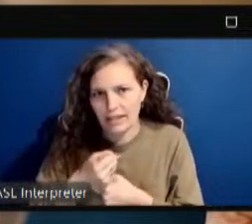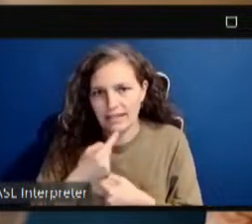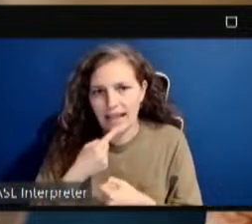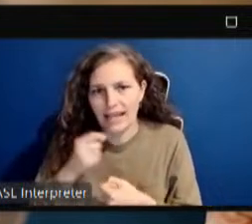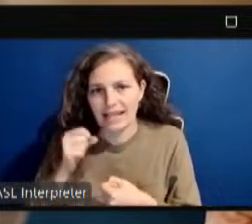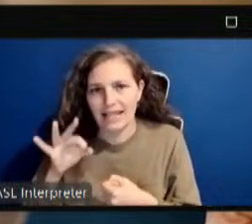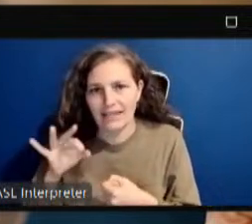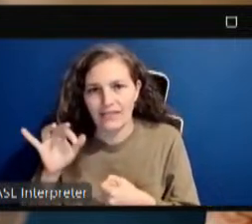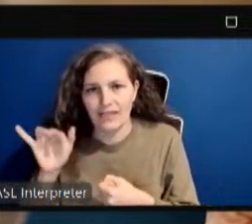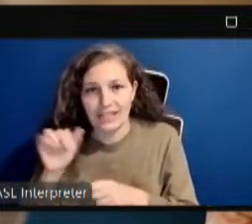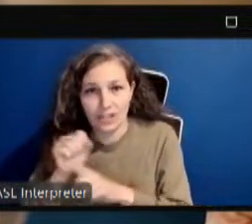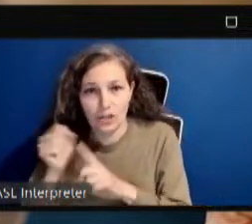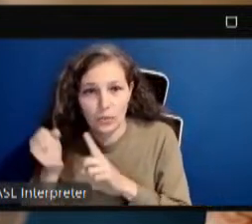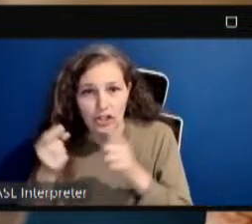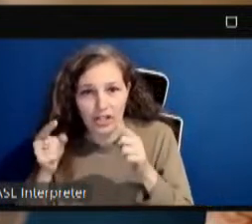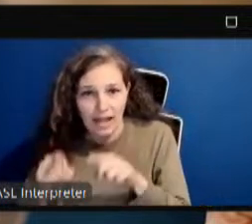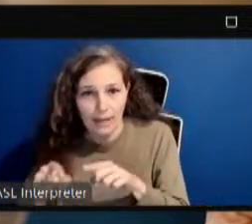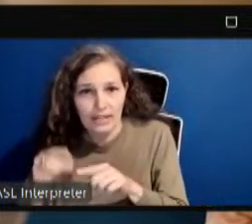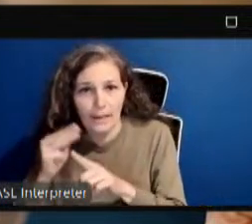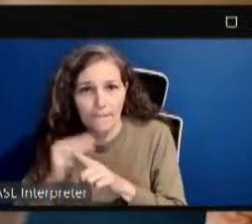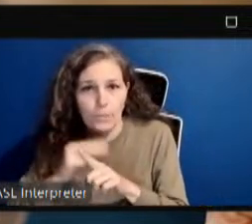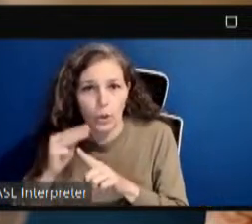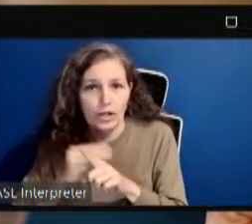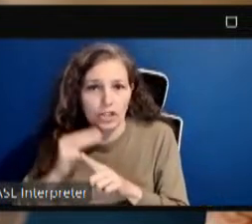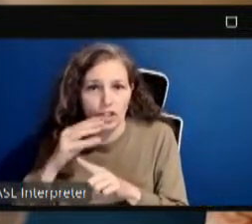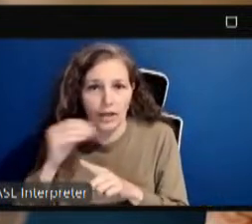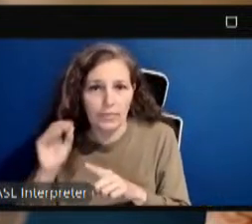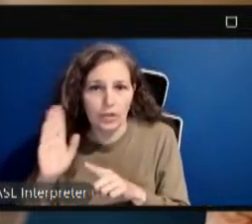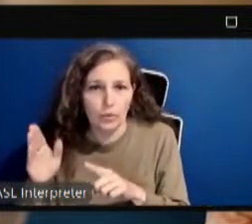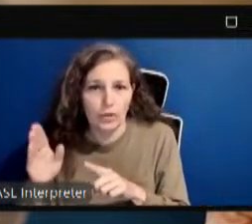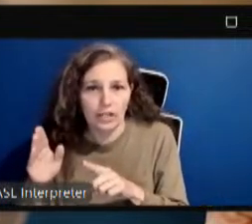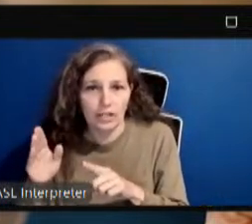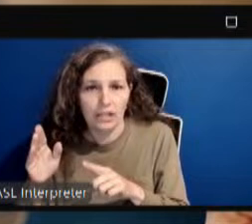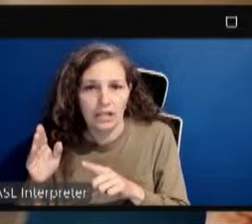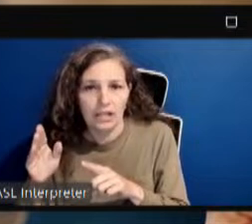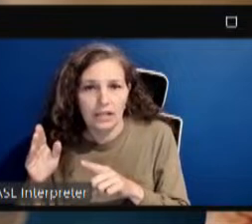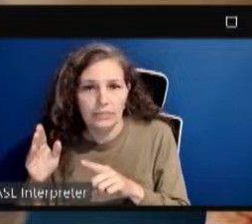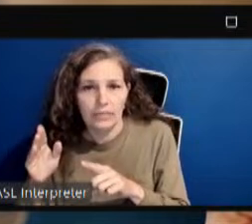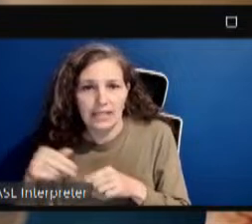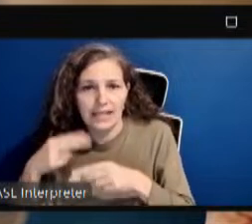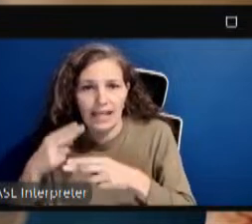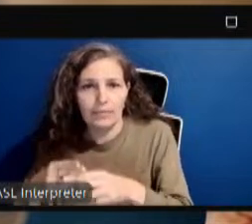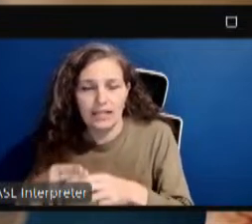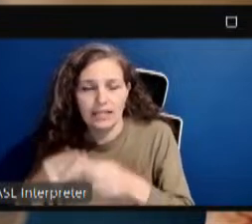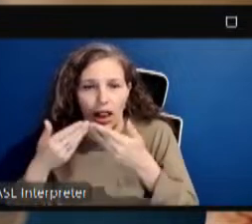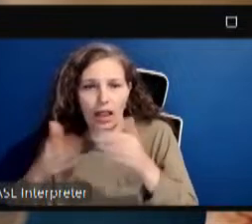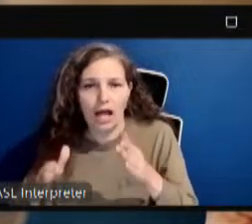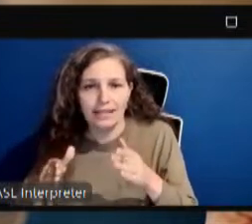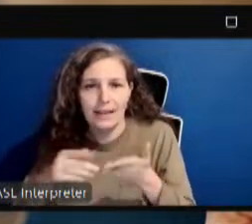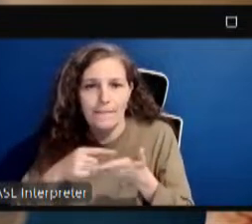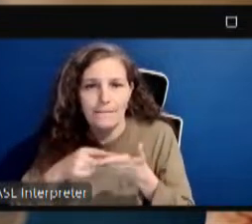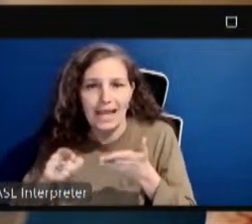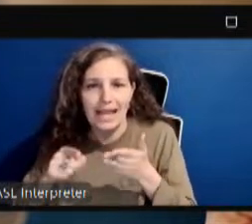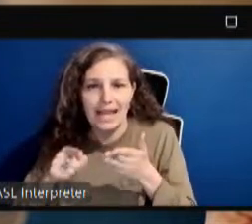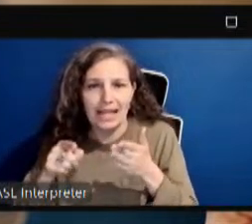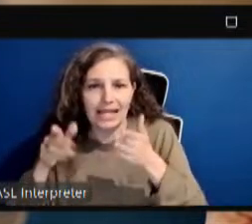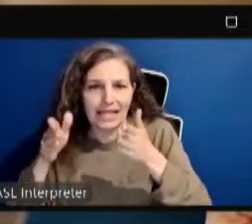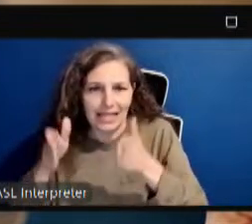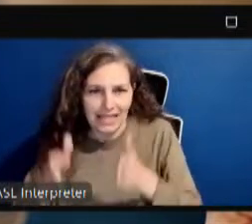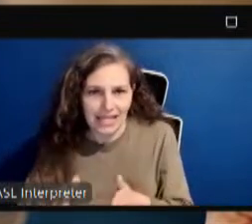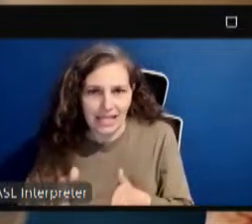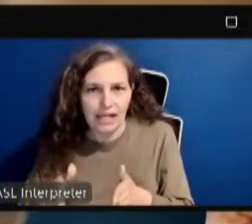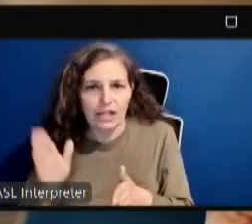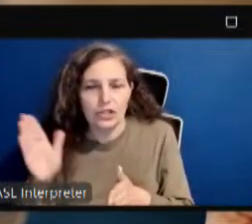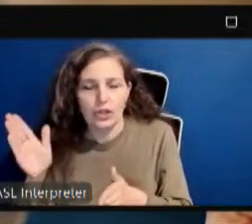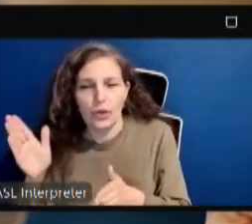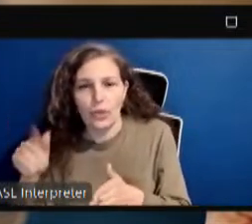be named as the lost payee. So they'll be receiving the proceeds from the insurance. But keep